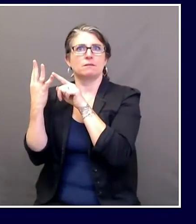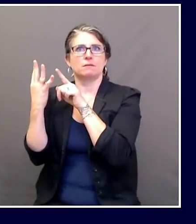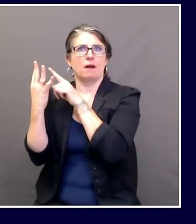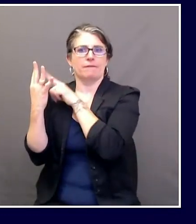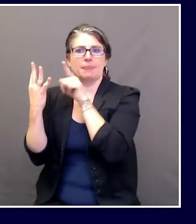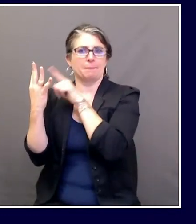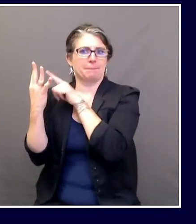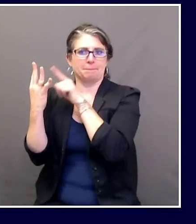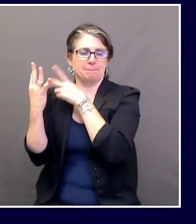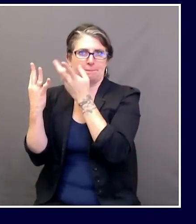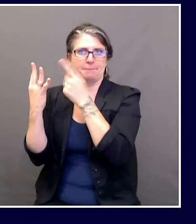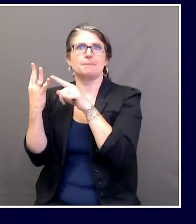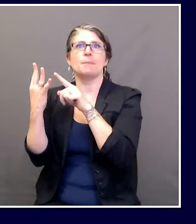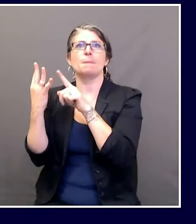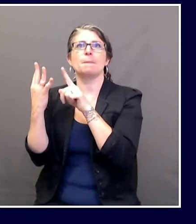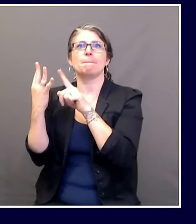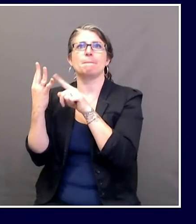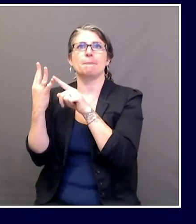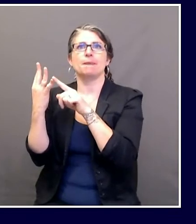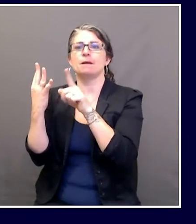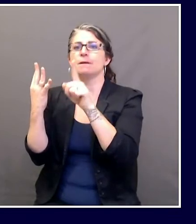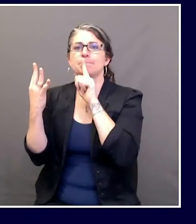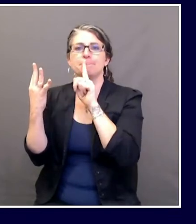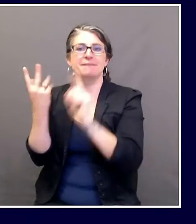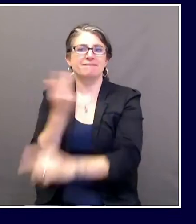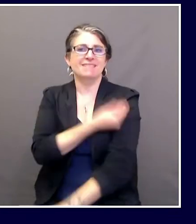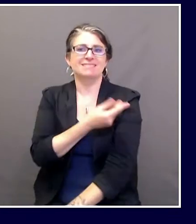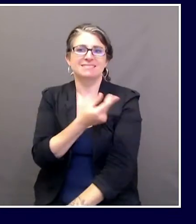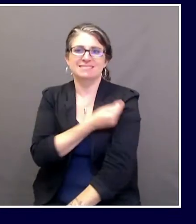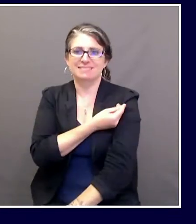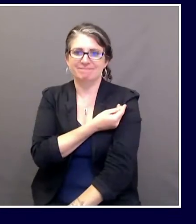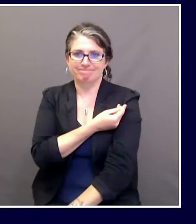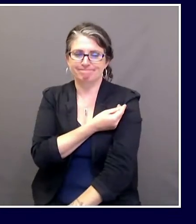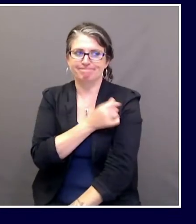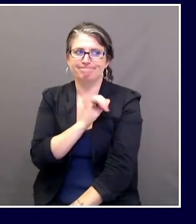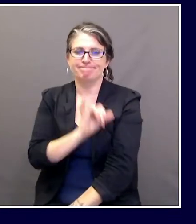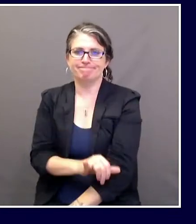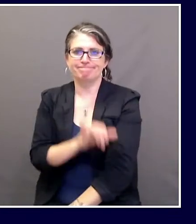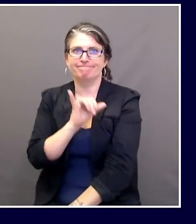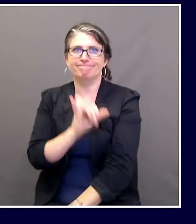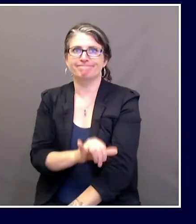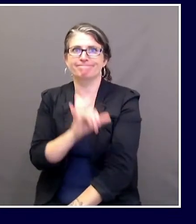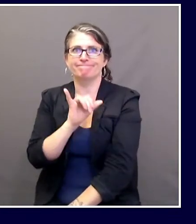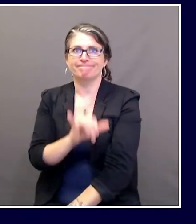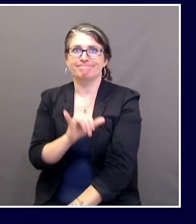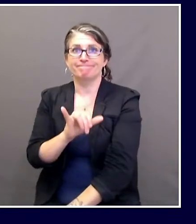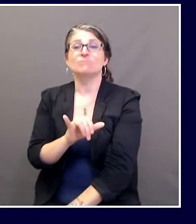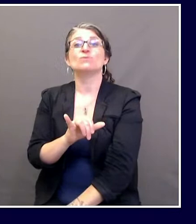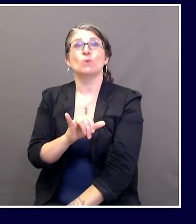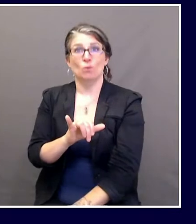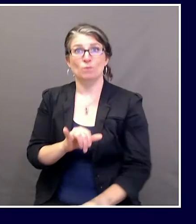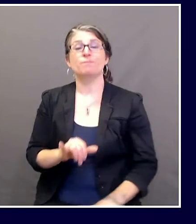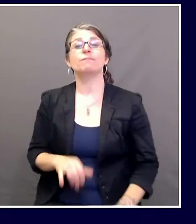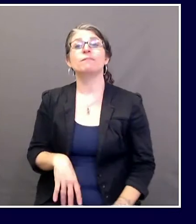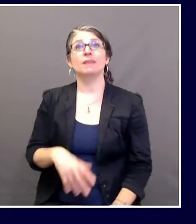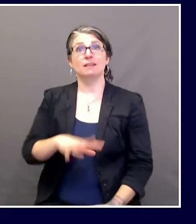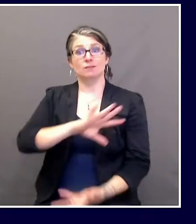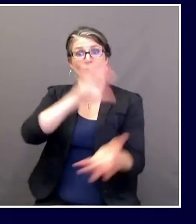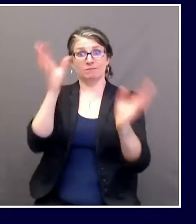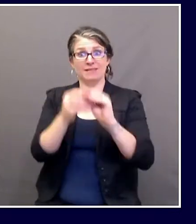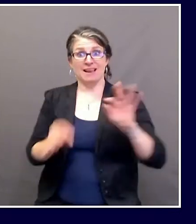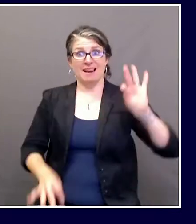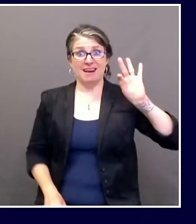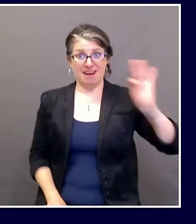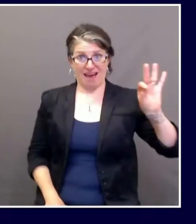are unvaccinated. Again, of the 9 cases that we've detected in total, 4 of them are among staff members.